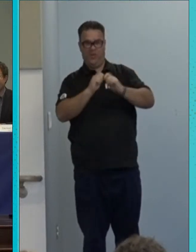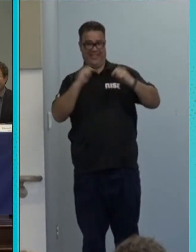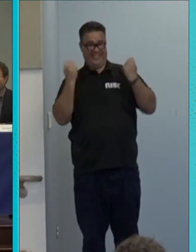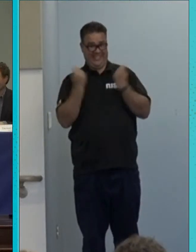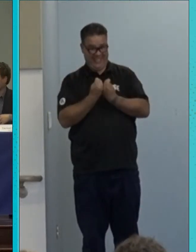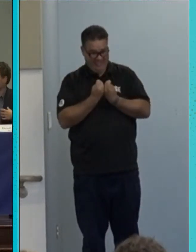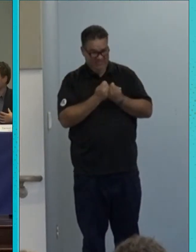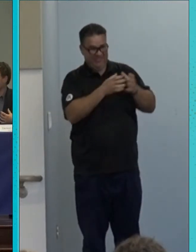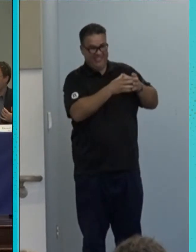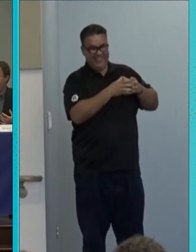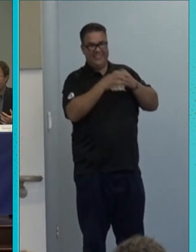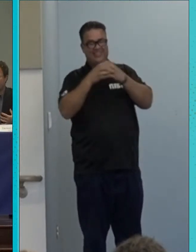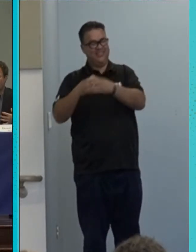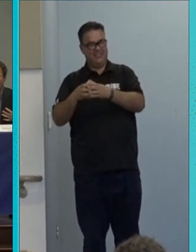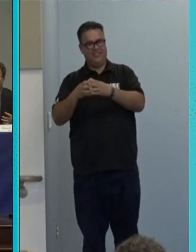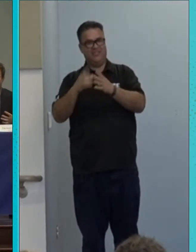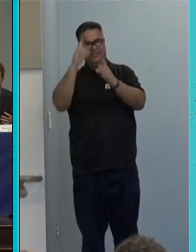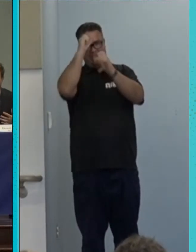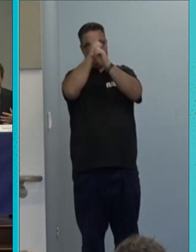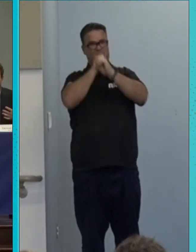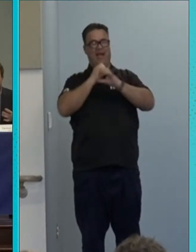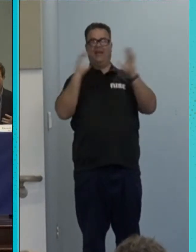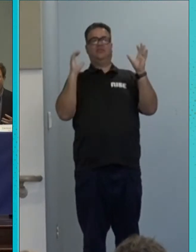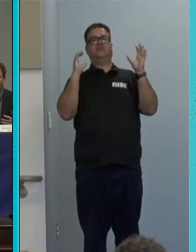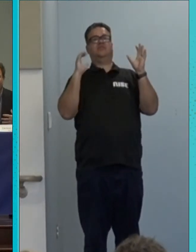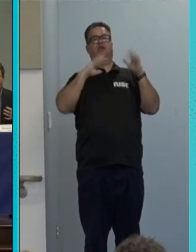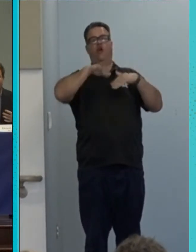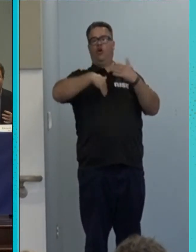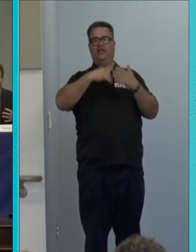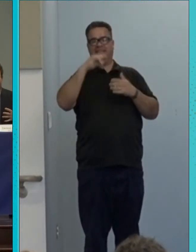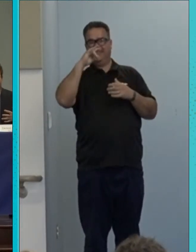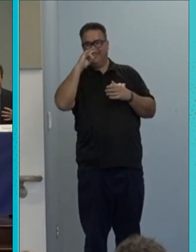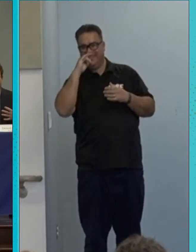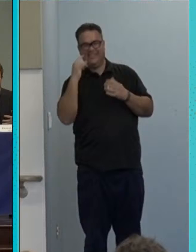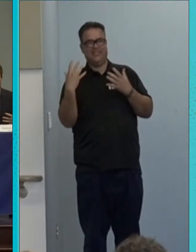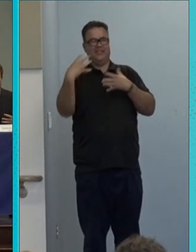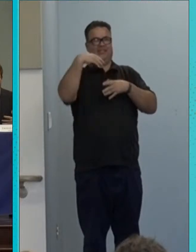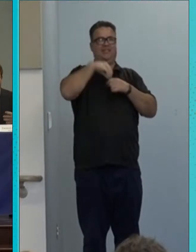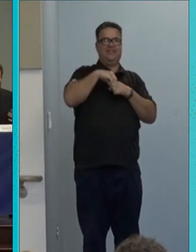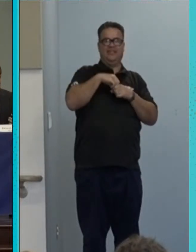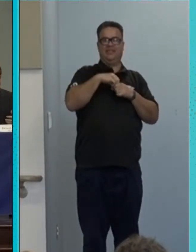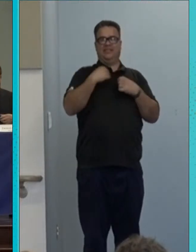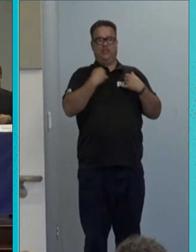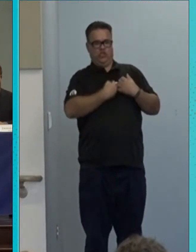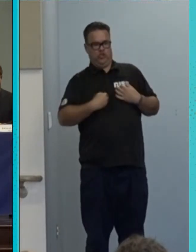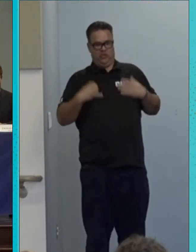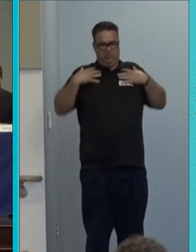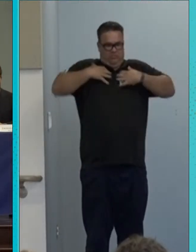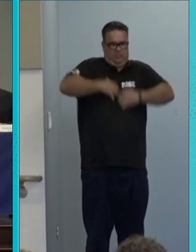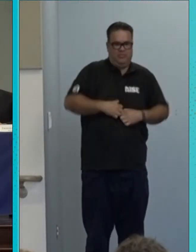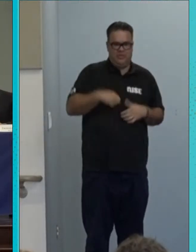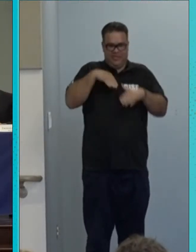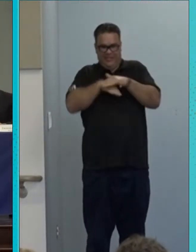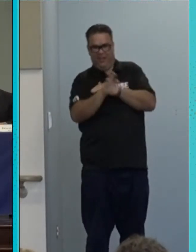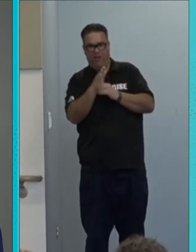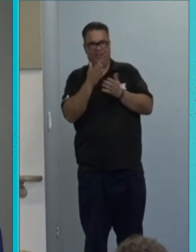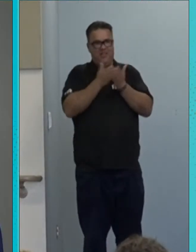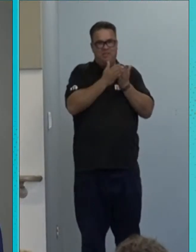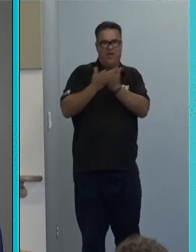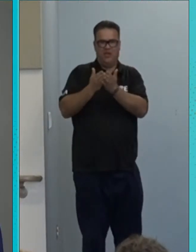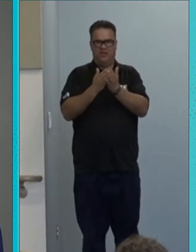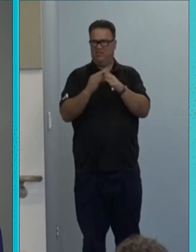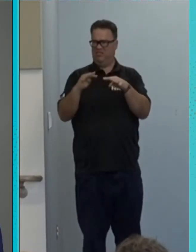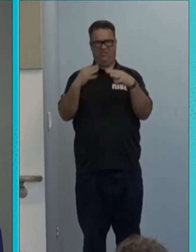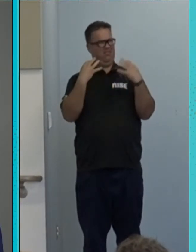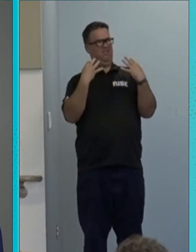team, and you can imagine all these kids in their jerseys getting on the ferry and people kind